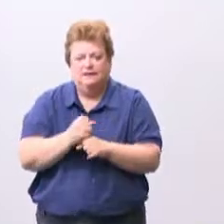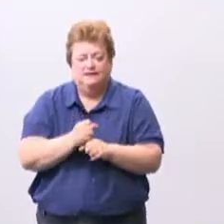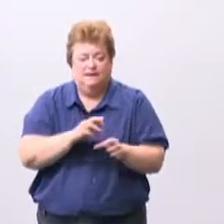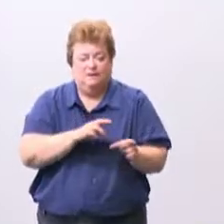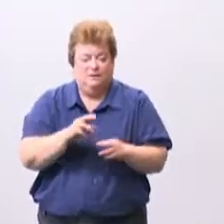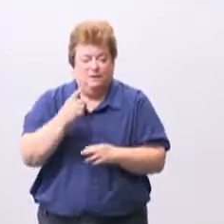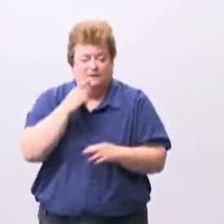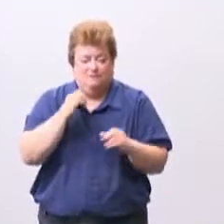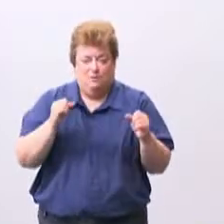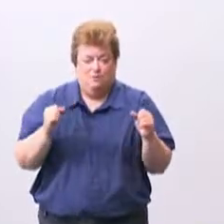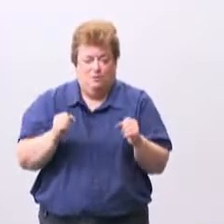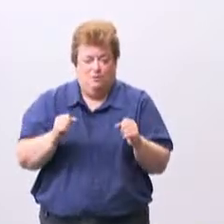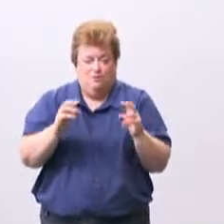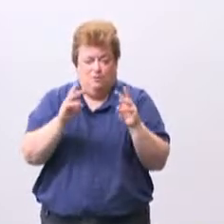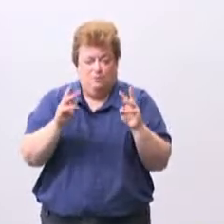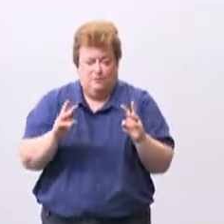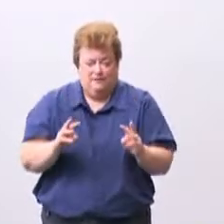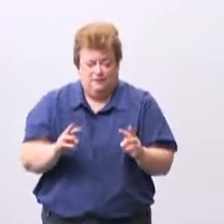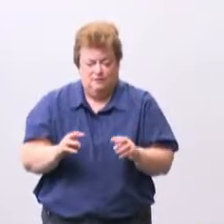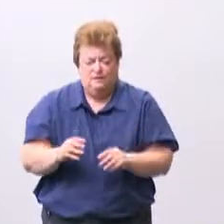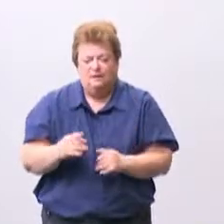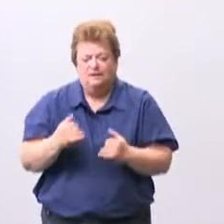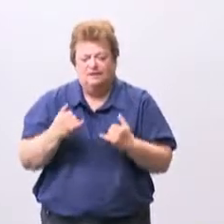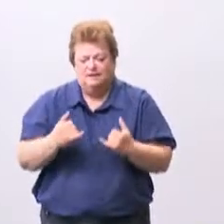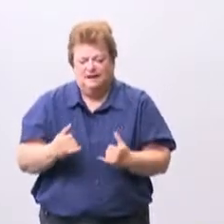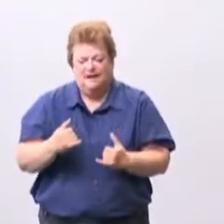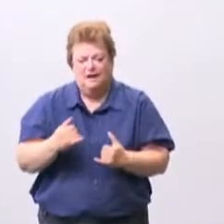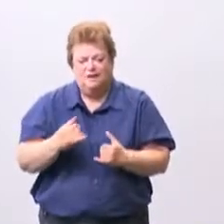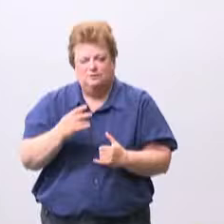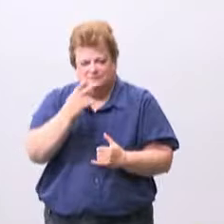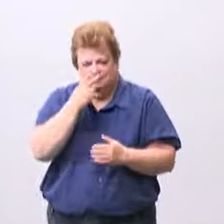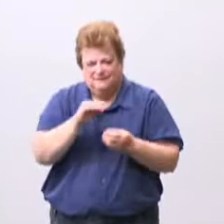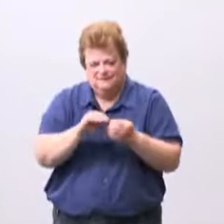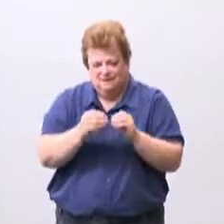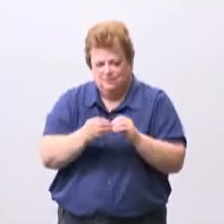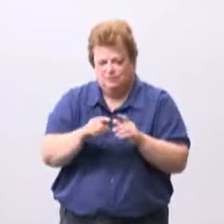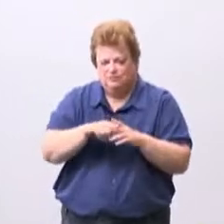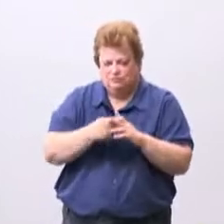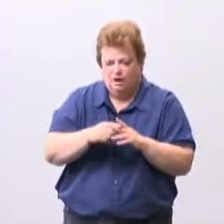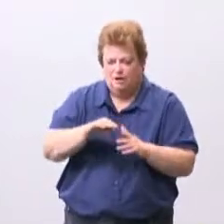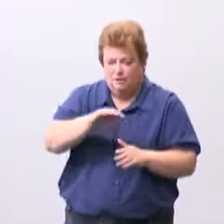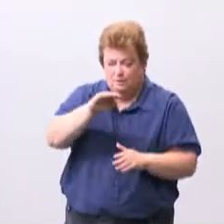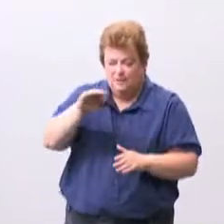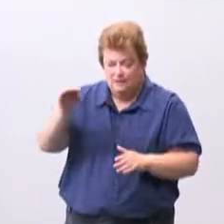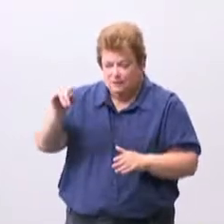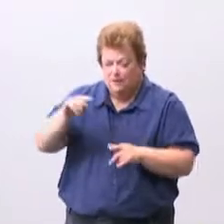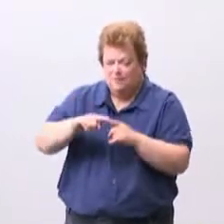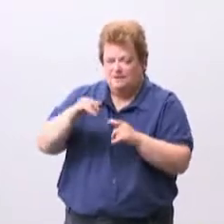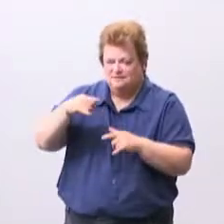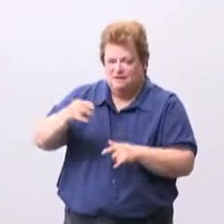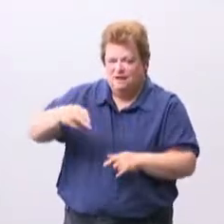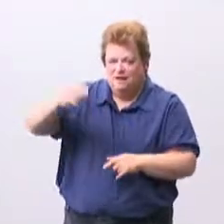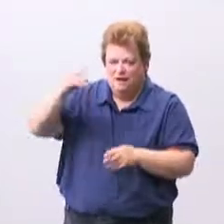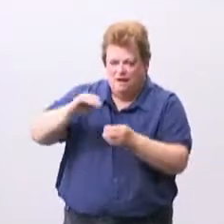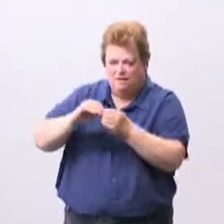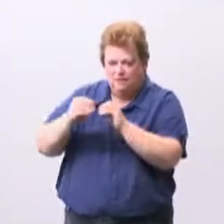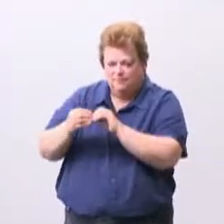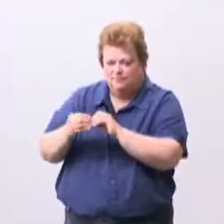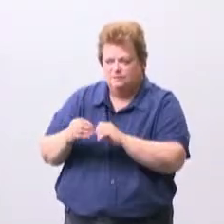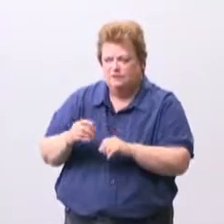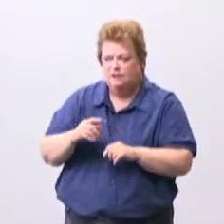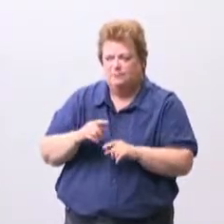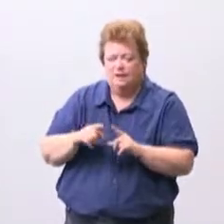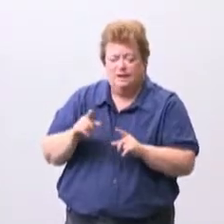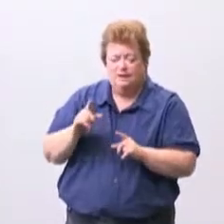colder weather, and we've got cases kind of plateauing still at a fairly high level. So how concerned are you that as